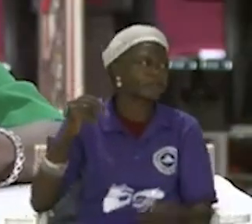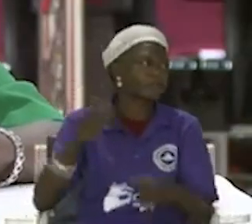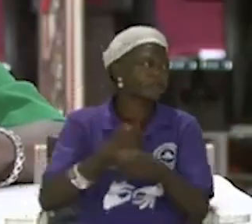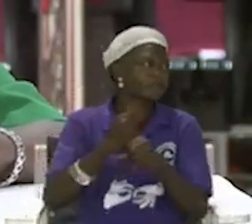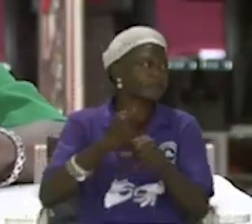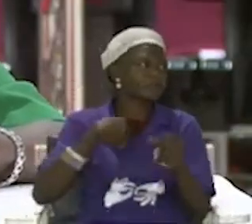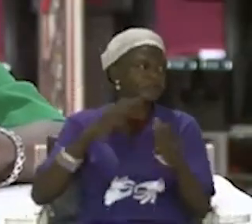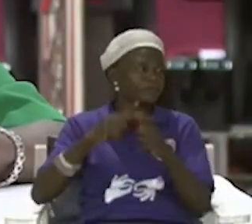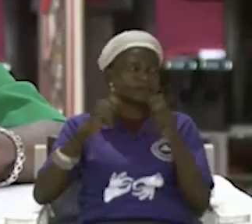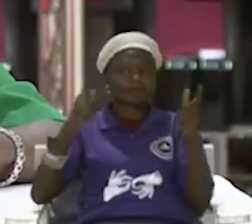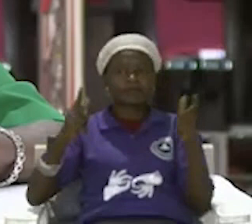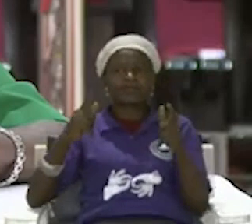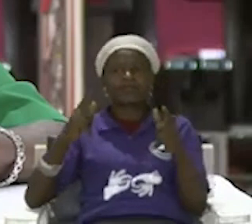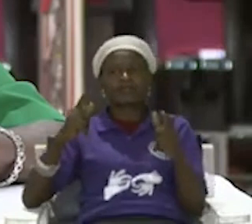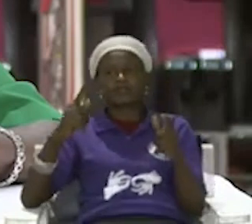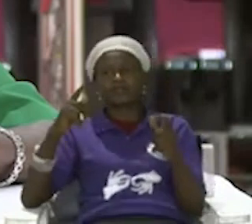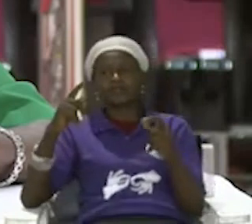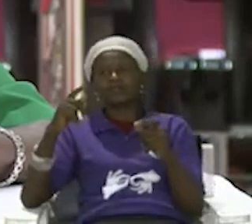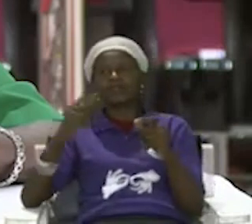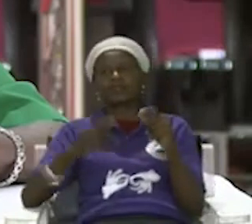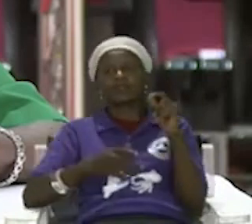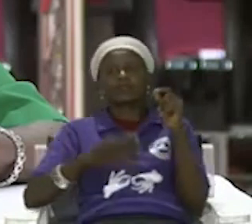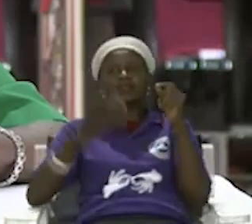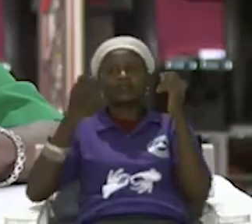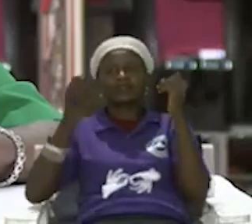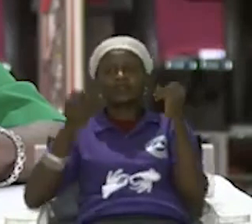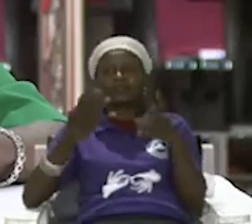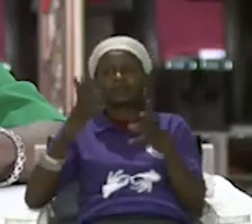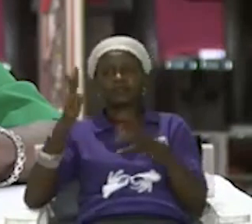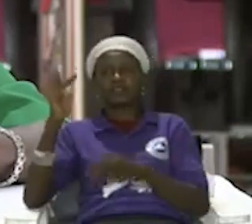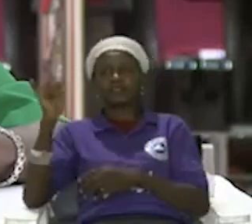Enlarge my course rapidly.